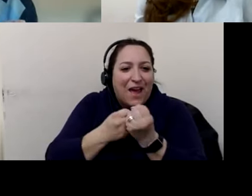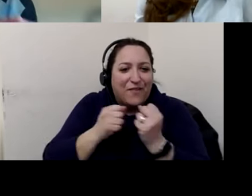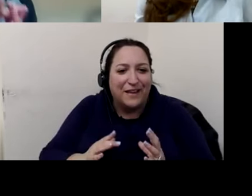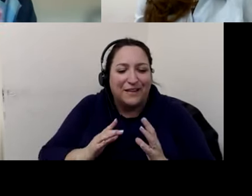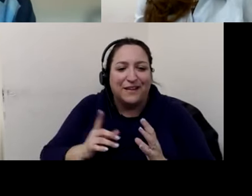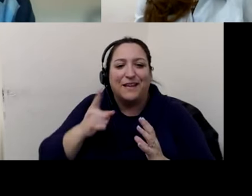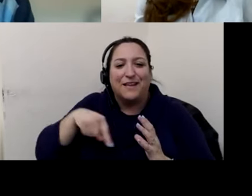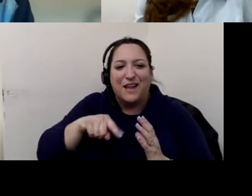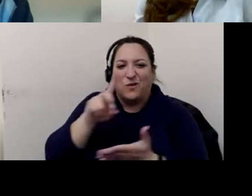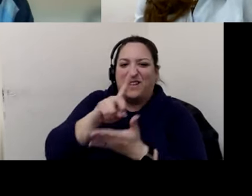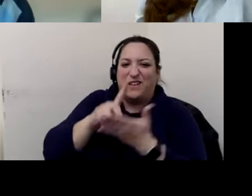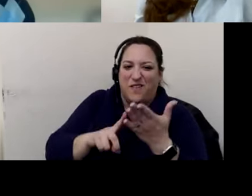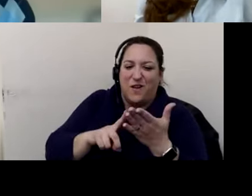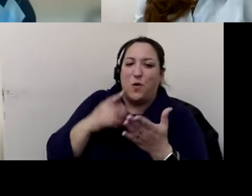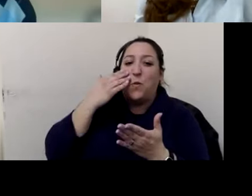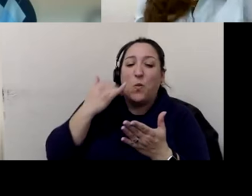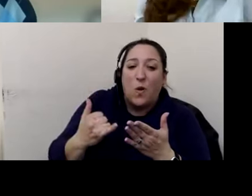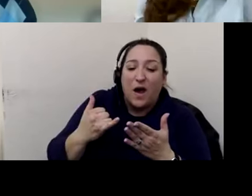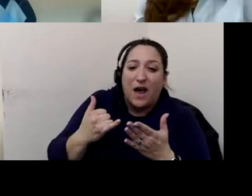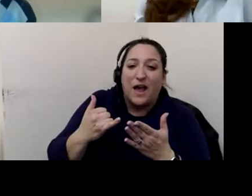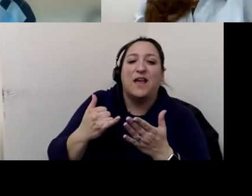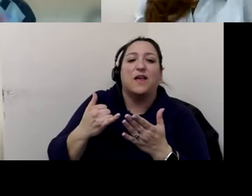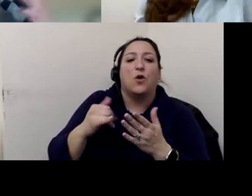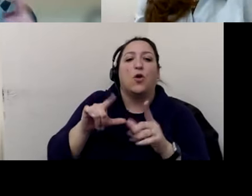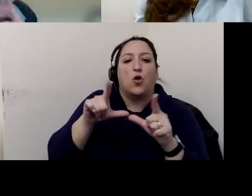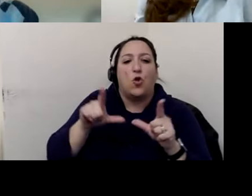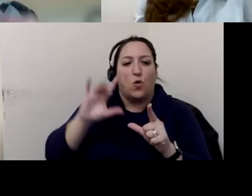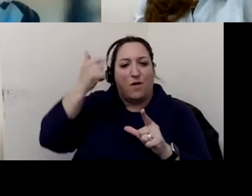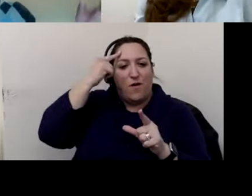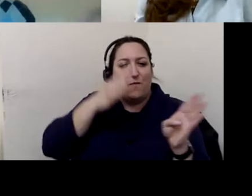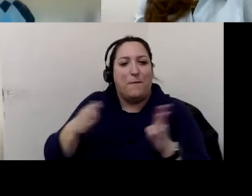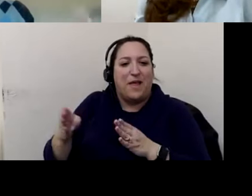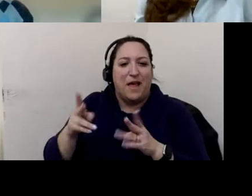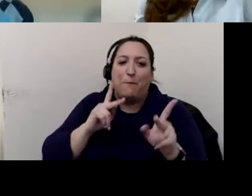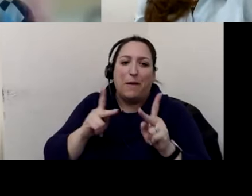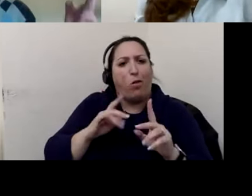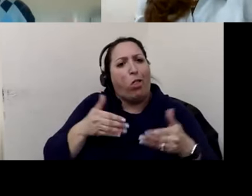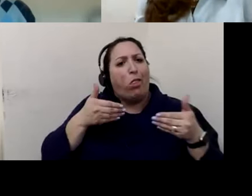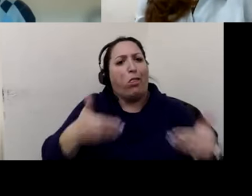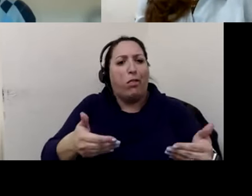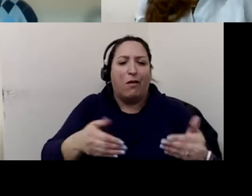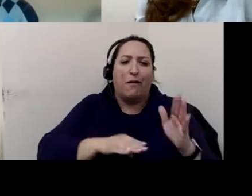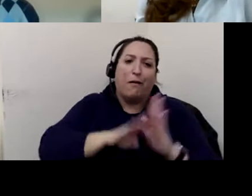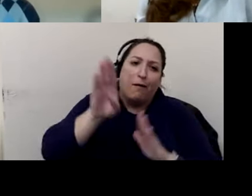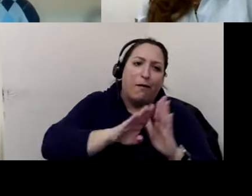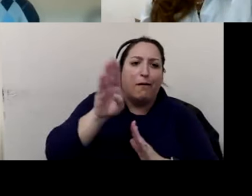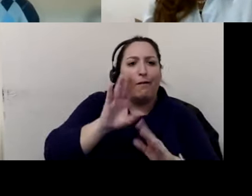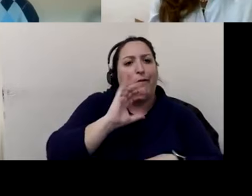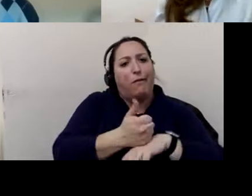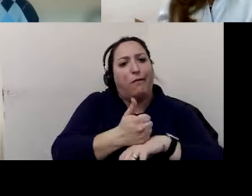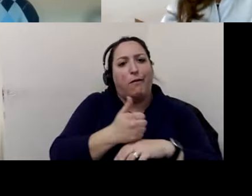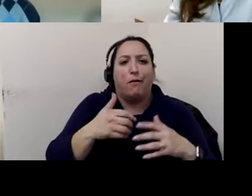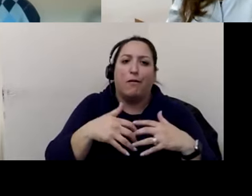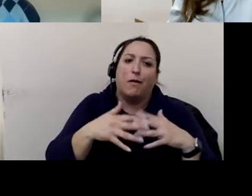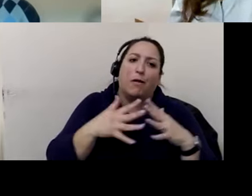were developed as a result of a local government plan. People just didn't go develop or start new programs. They